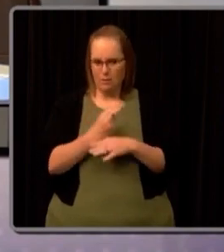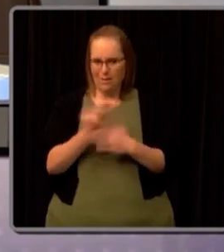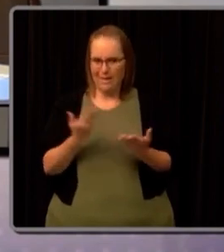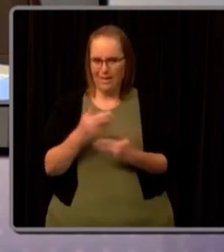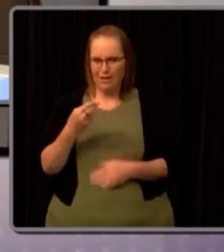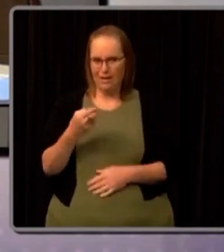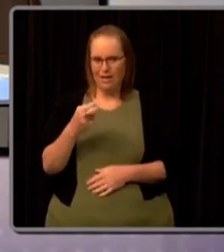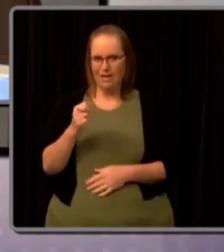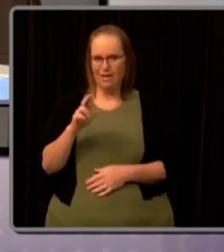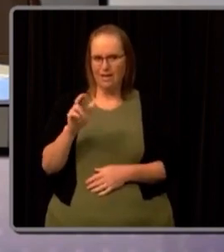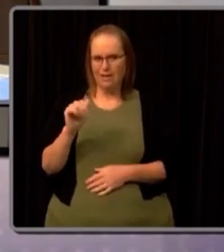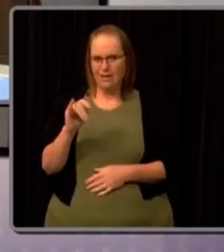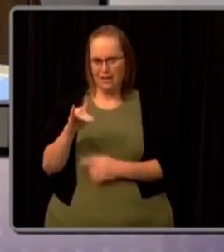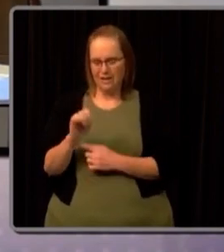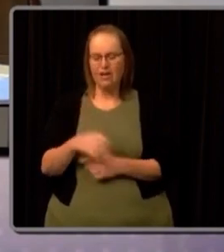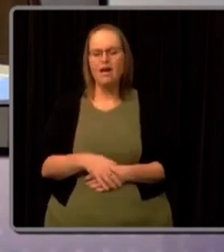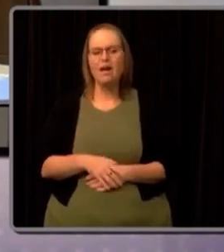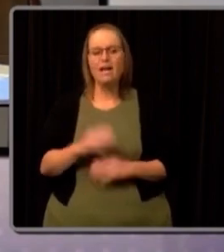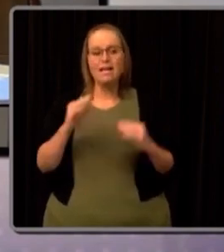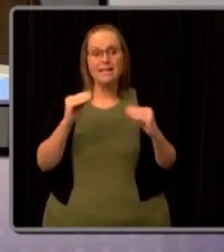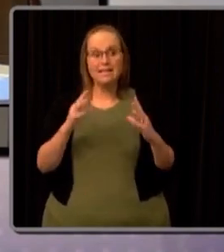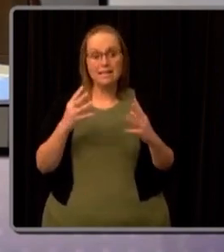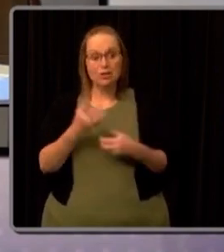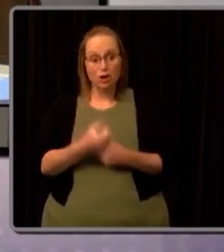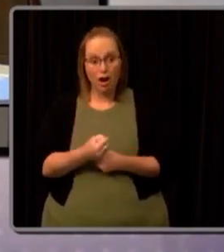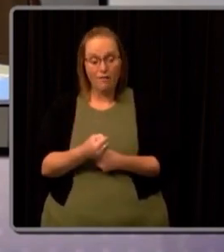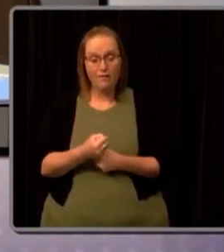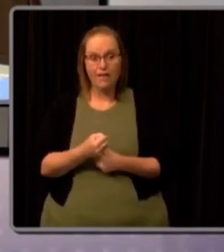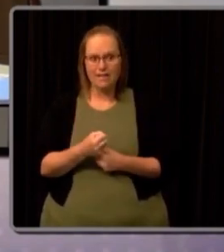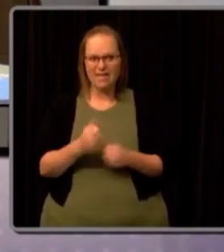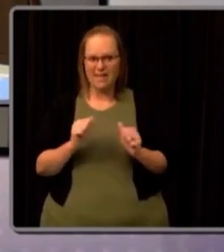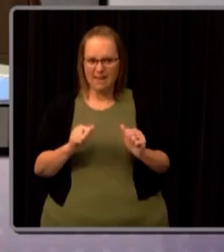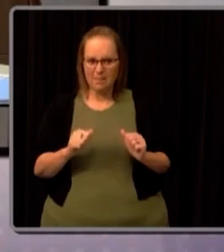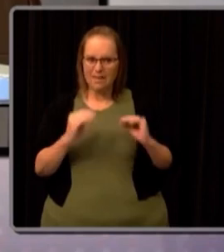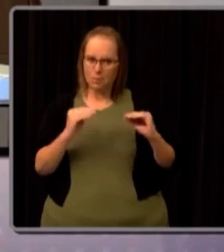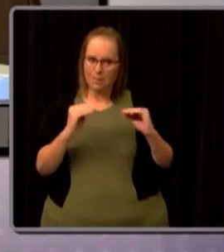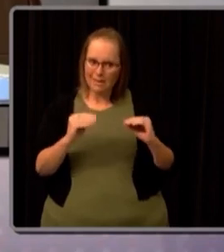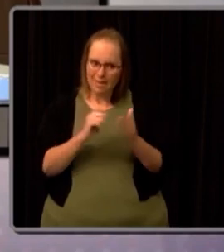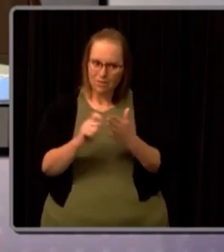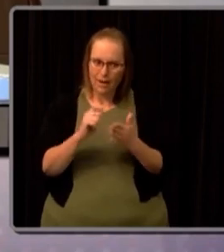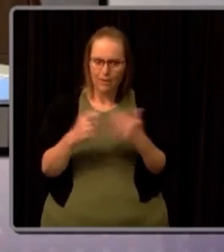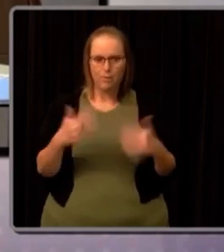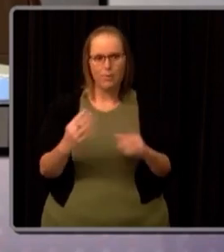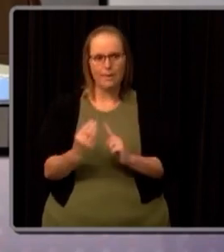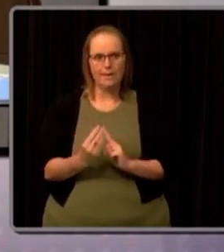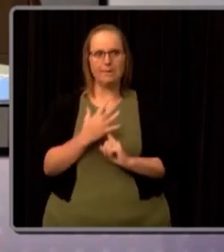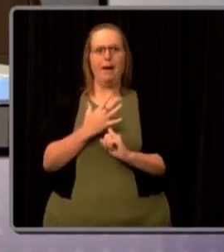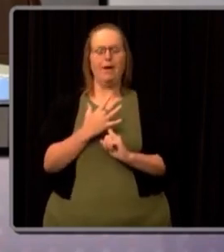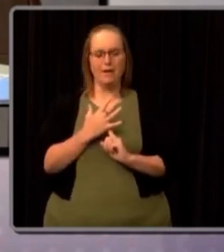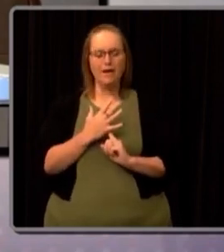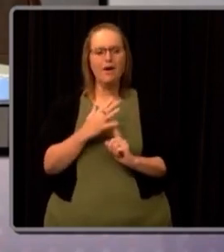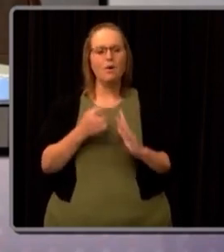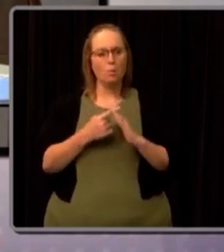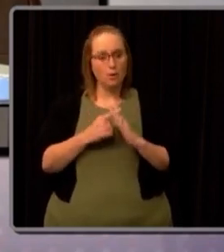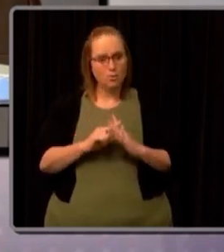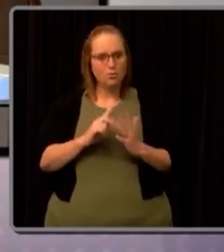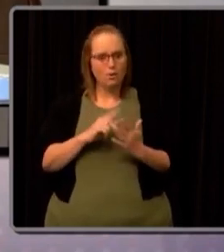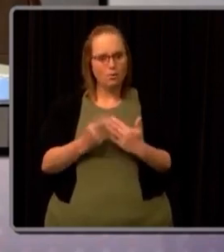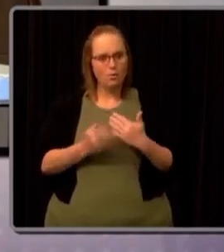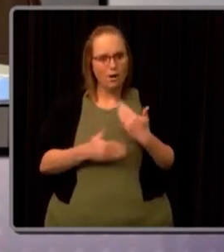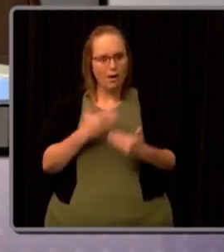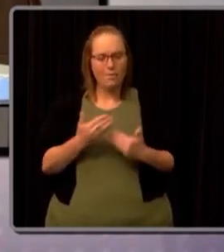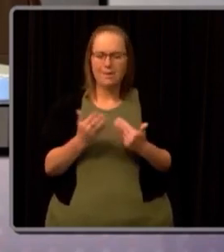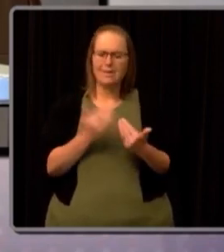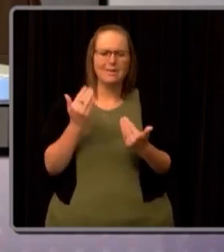And I would just start off by saying that teacher confidence in teaching writing is inspiring. Once you get going in the program, it is easy